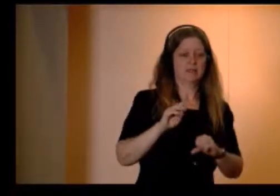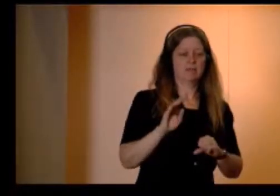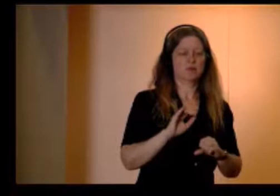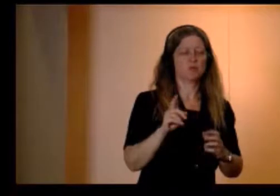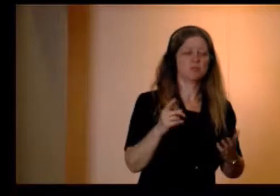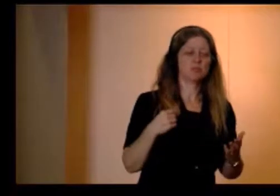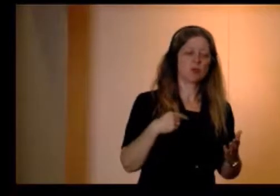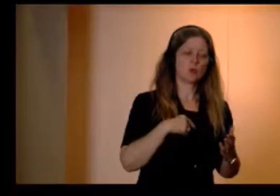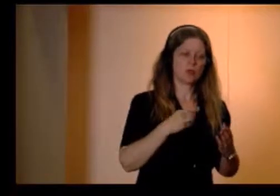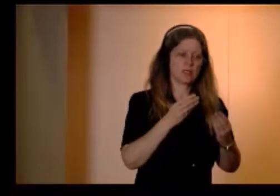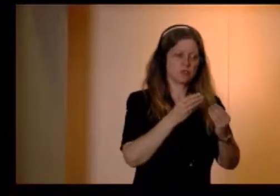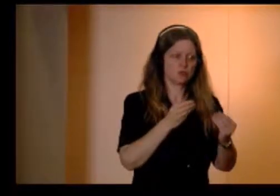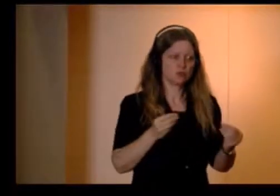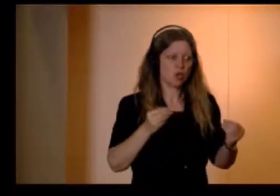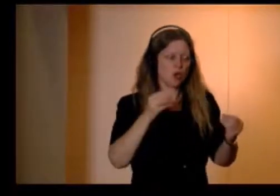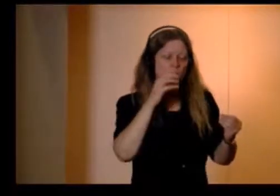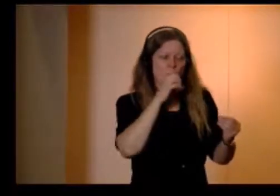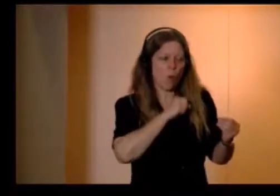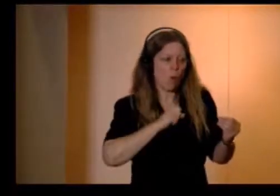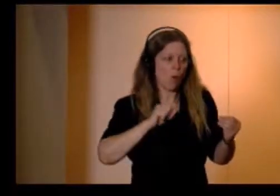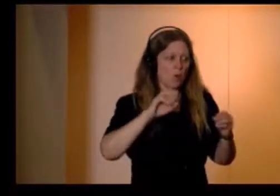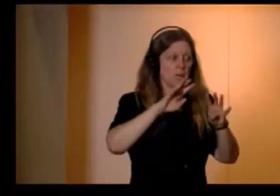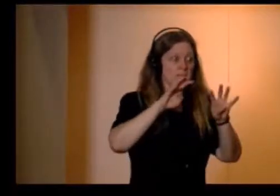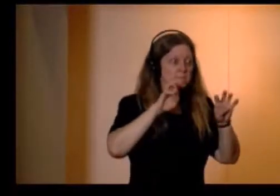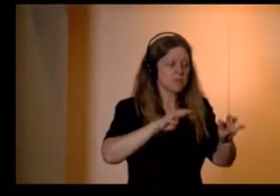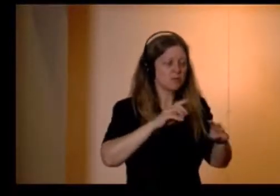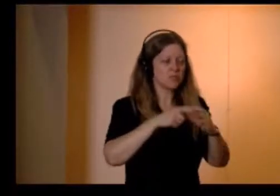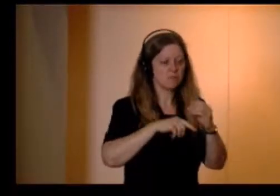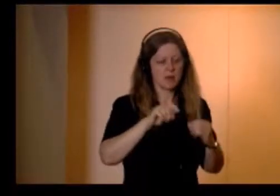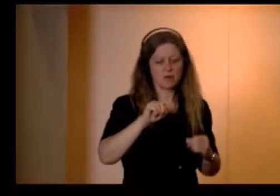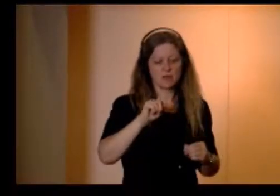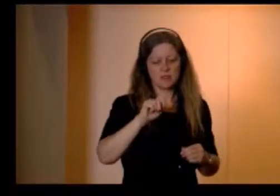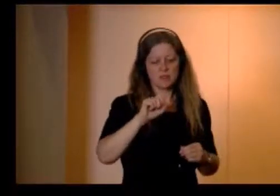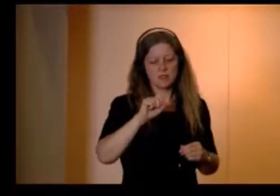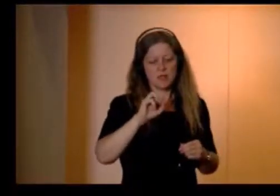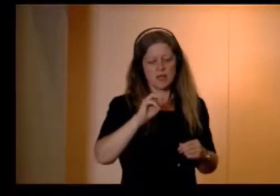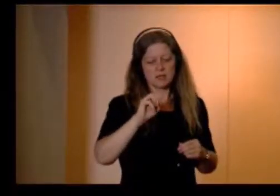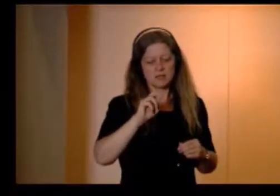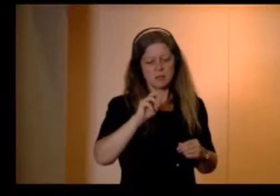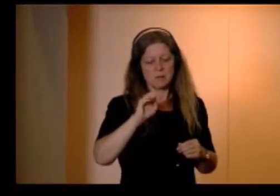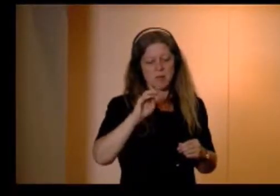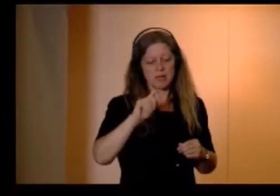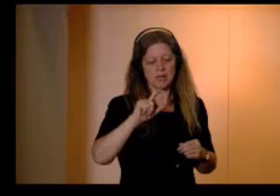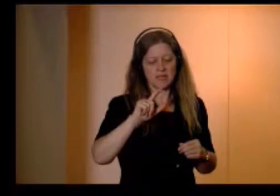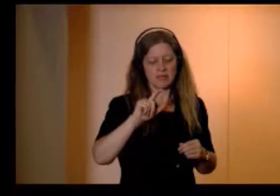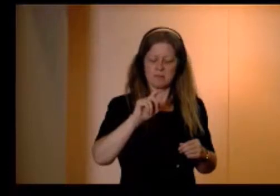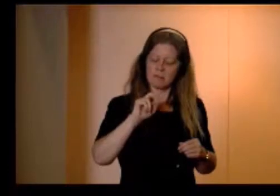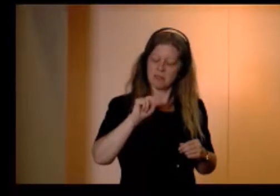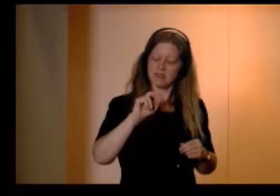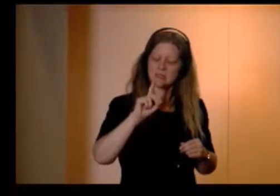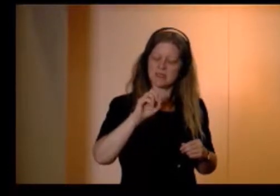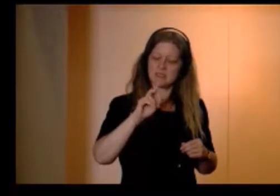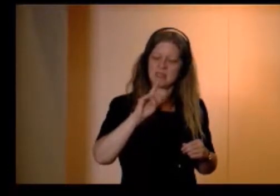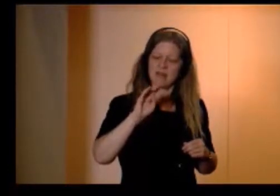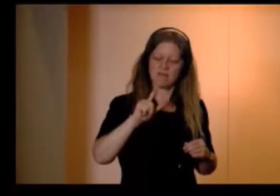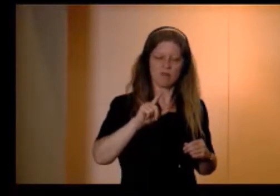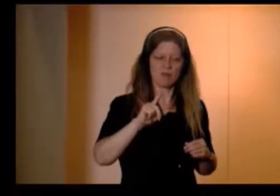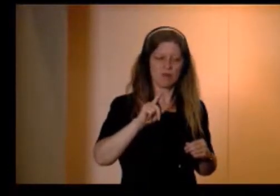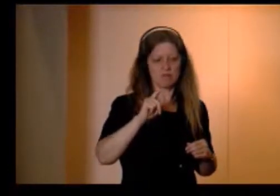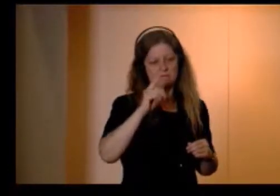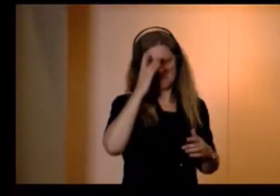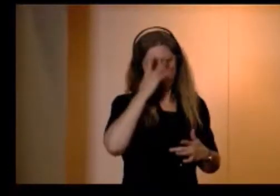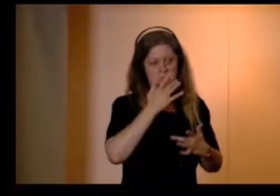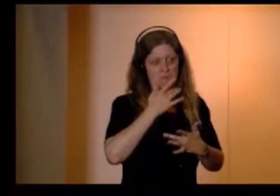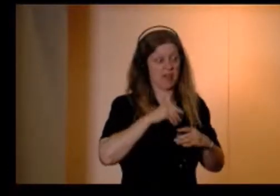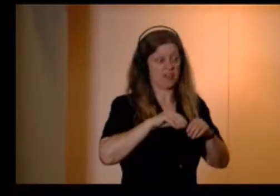solve old mysteries about Tasmanian devil pathogens, as well as help save endangered species. And